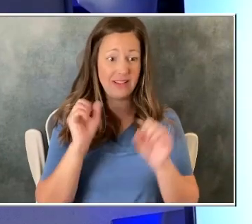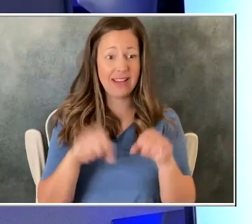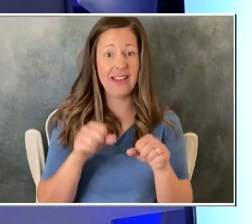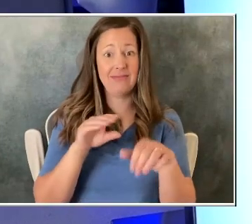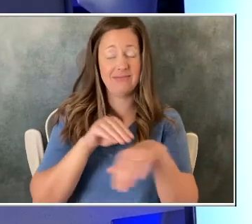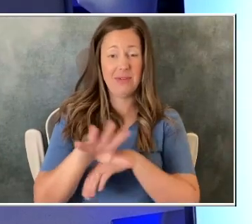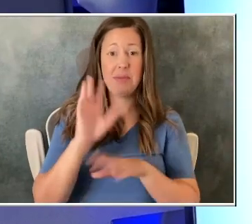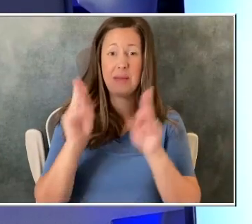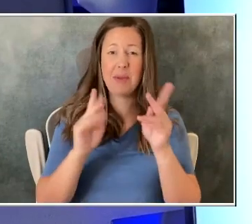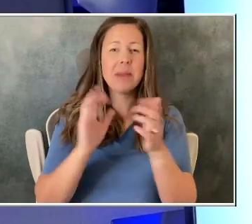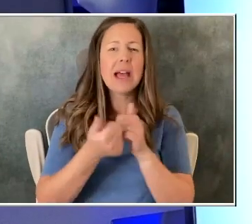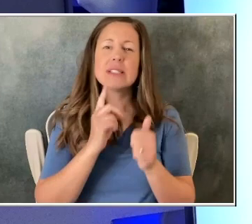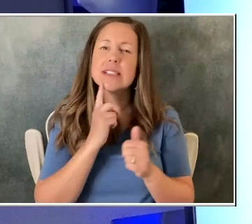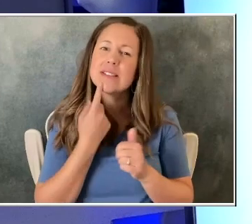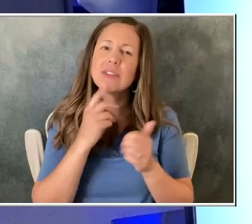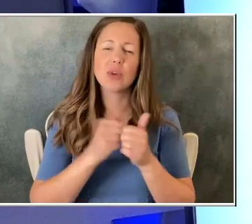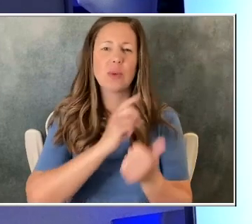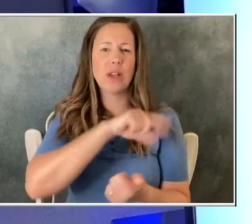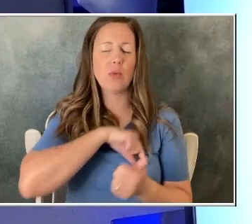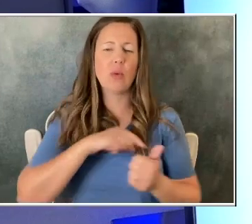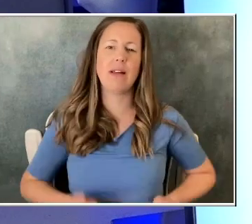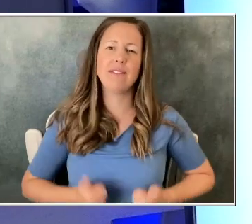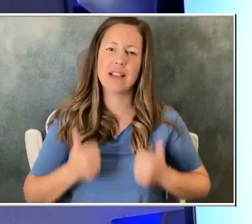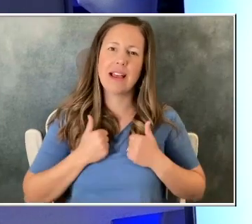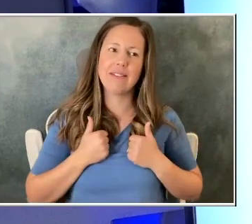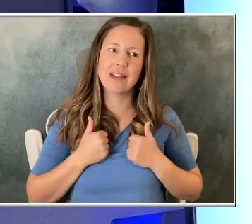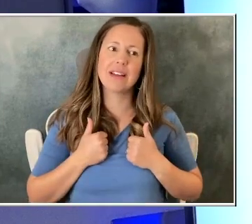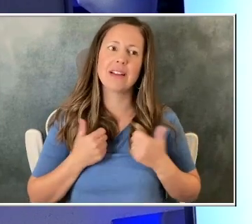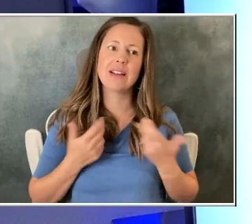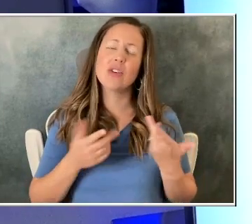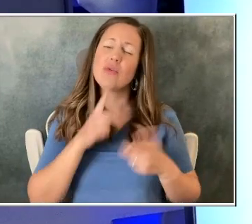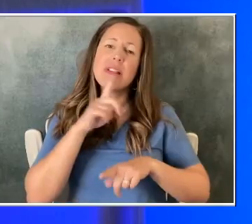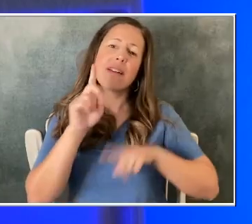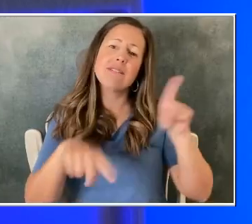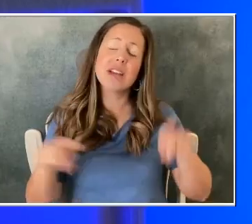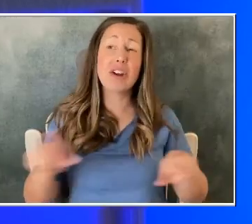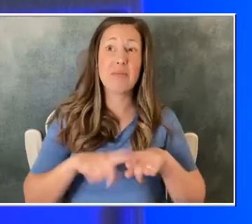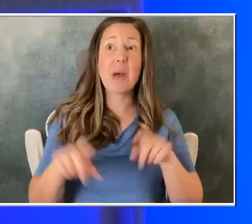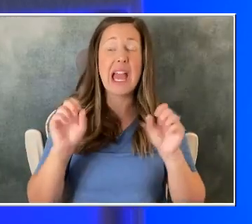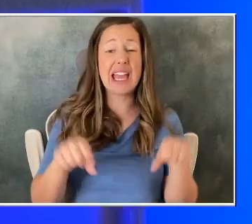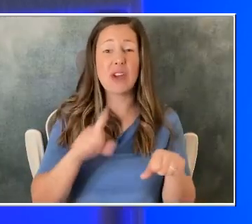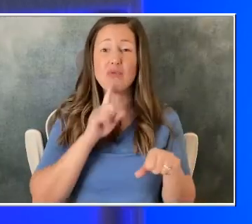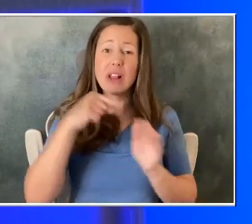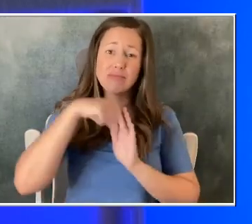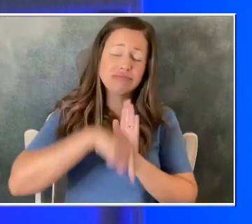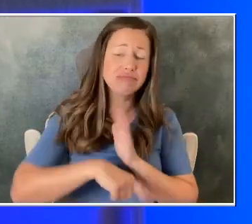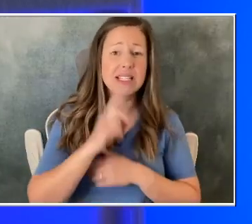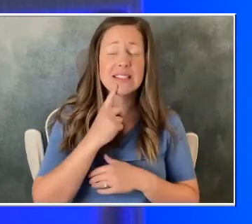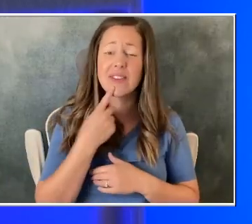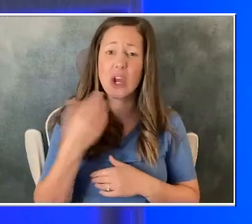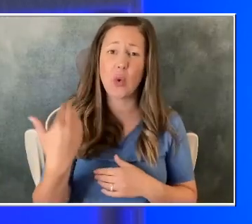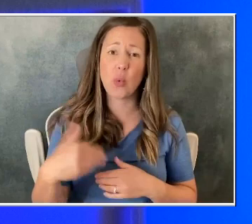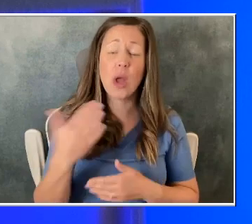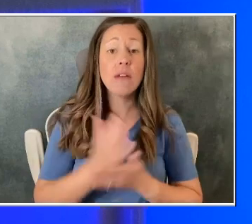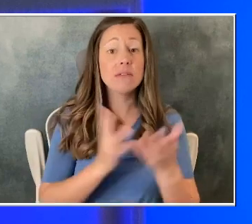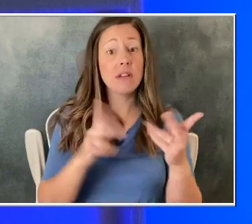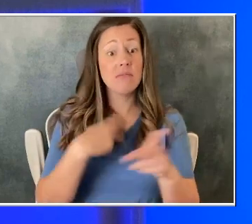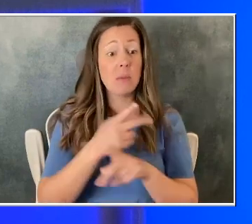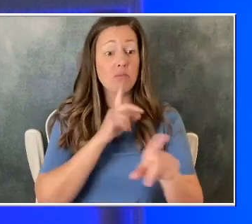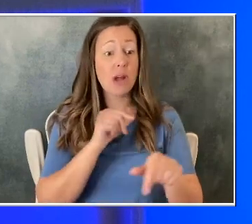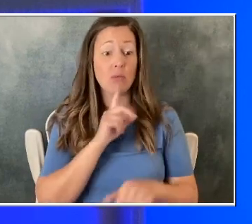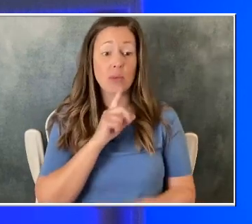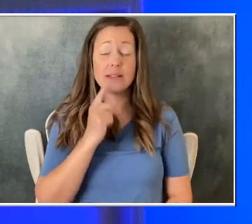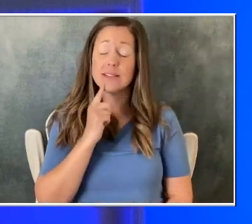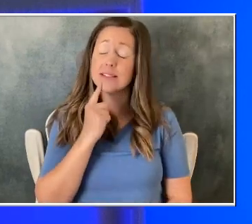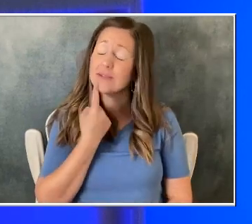on the quality of life? It varies, but it can be very severe. There are some types of skin reactions that are so severe that even